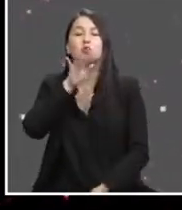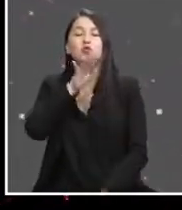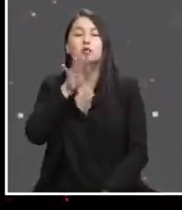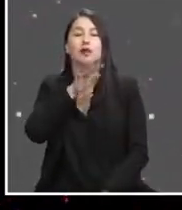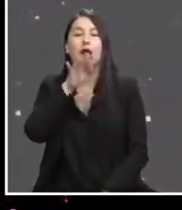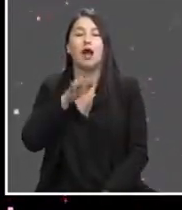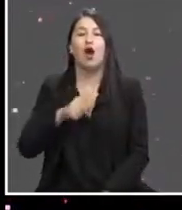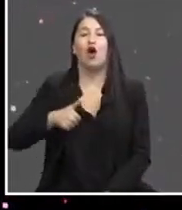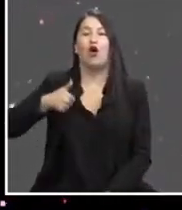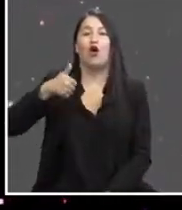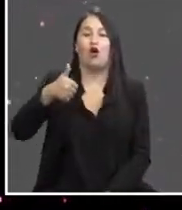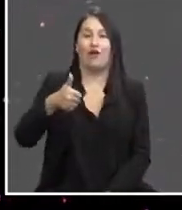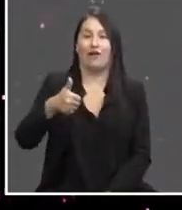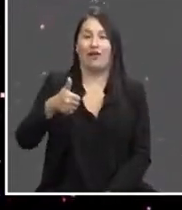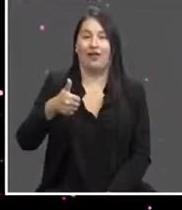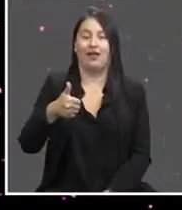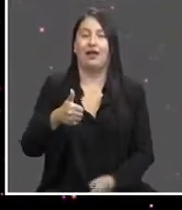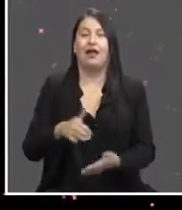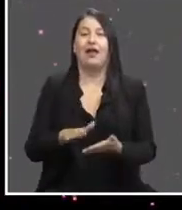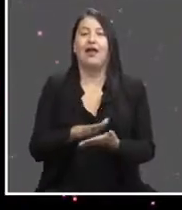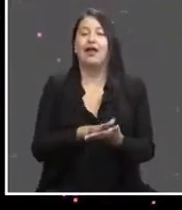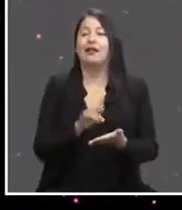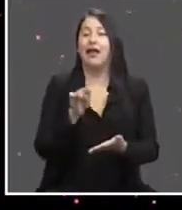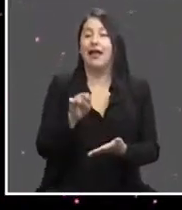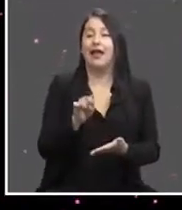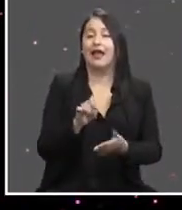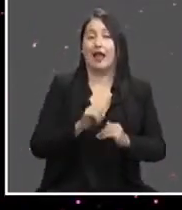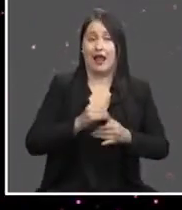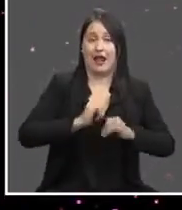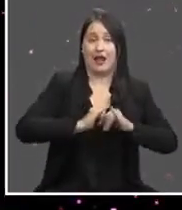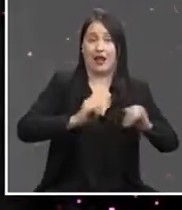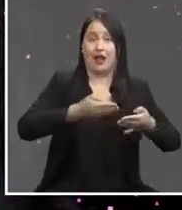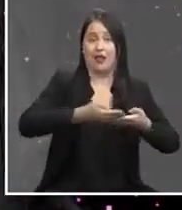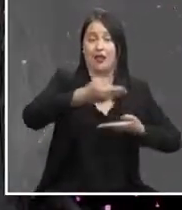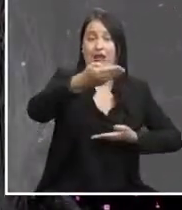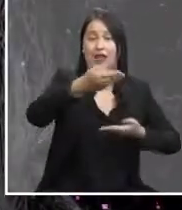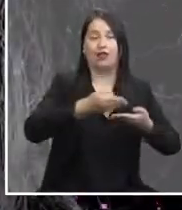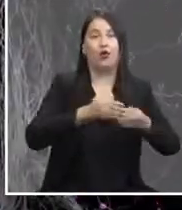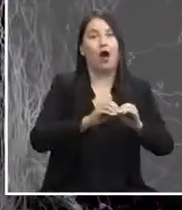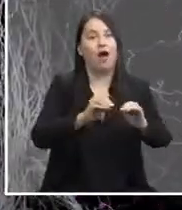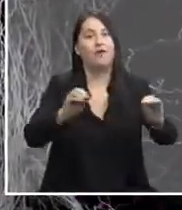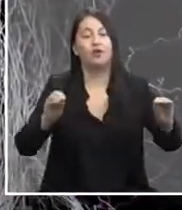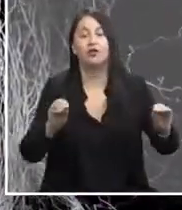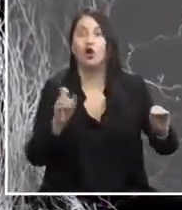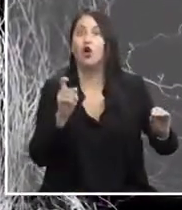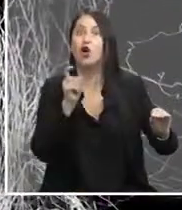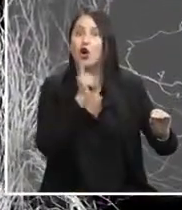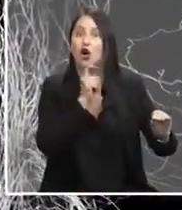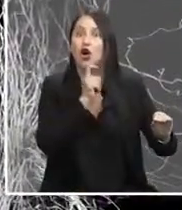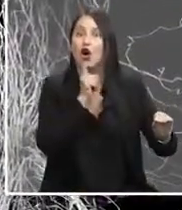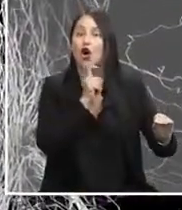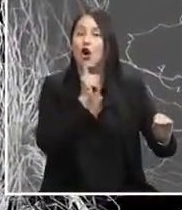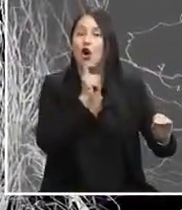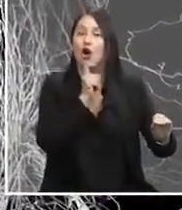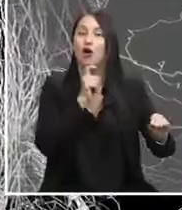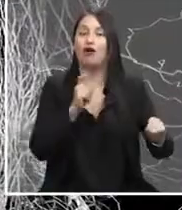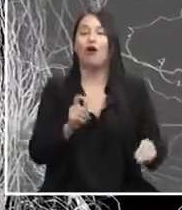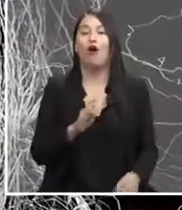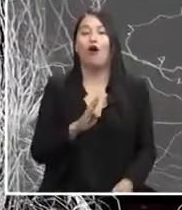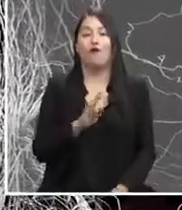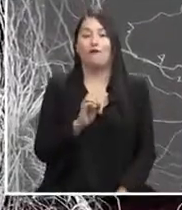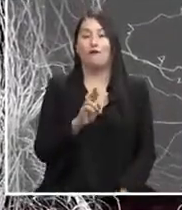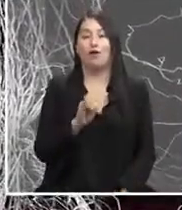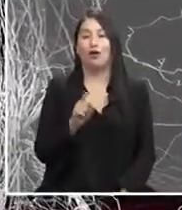humanity. Boris Johnson, the Prime Minister of the UK and host for the climate negotiations in Glasgow in